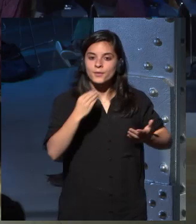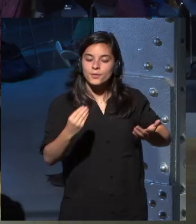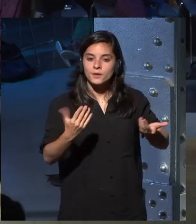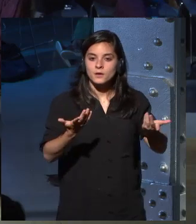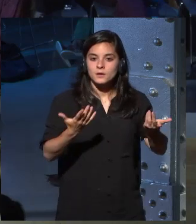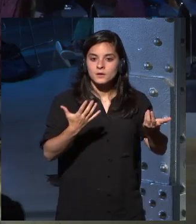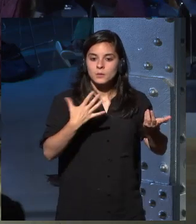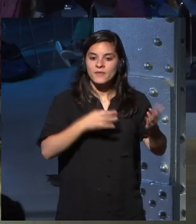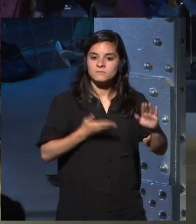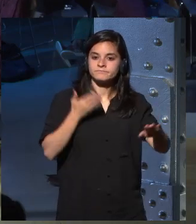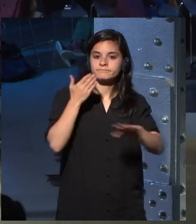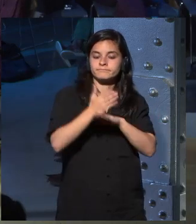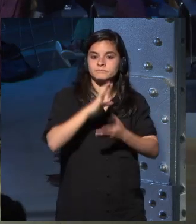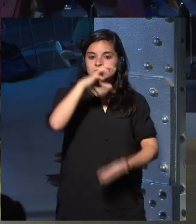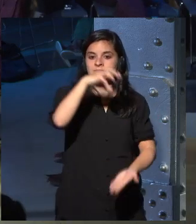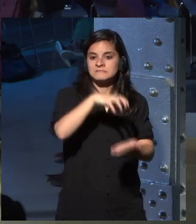for the aged.